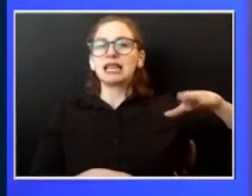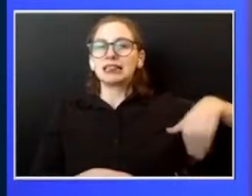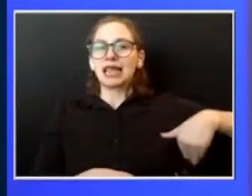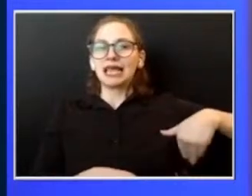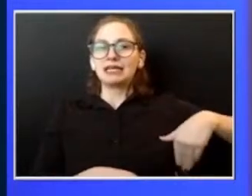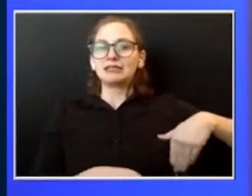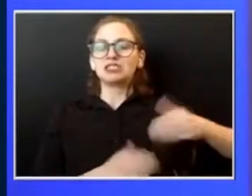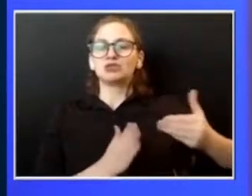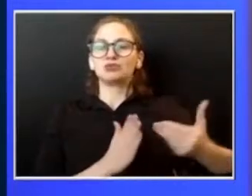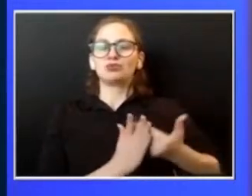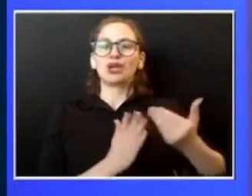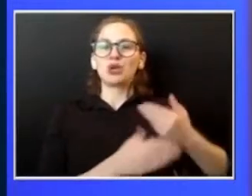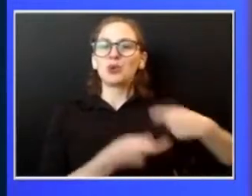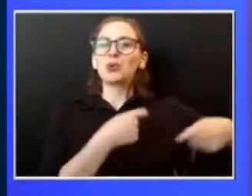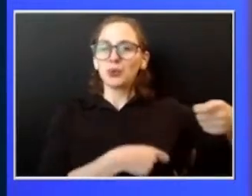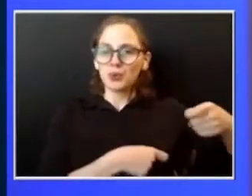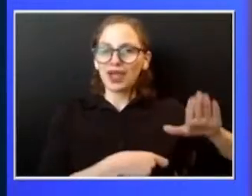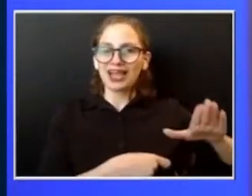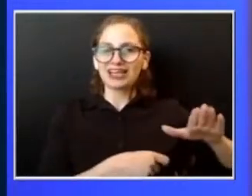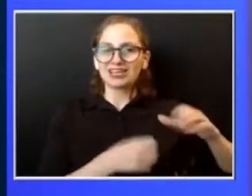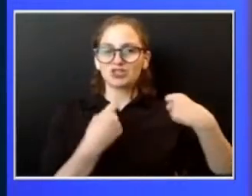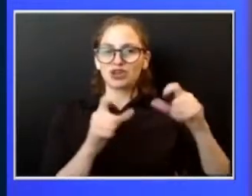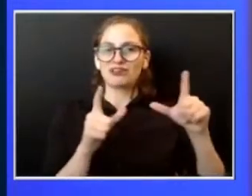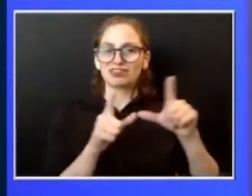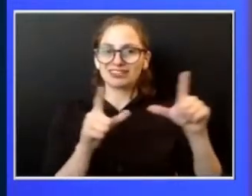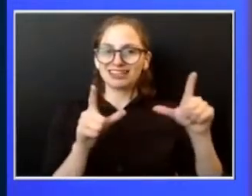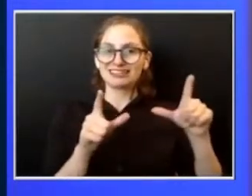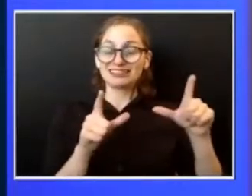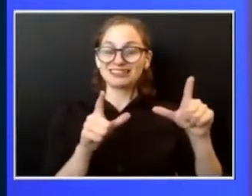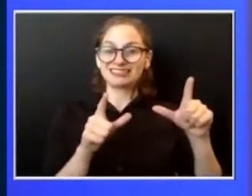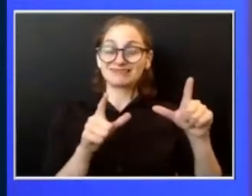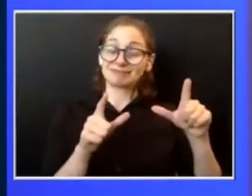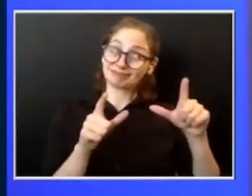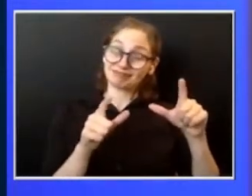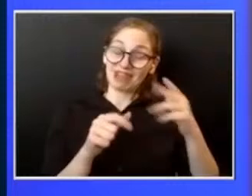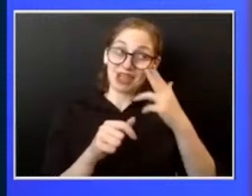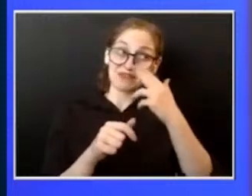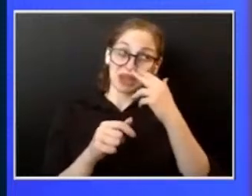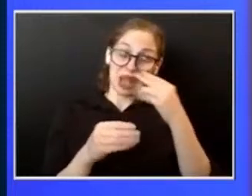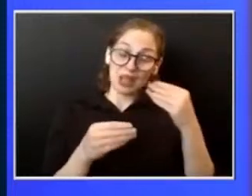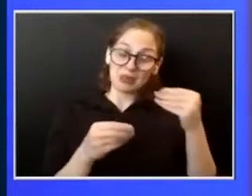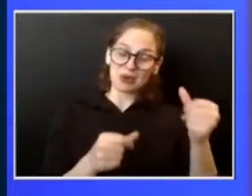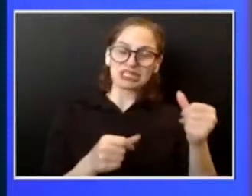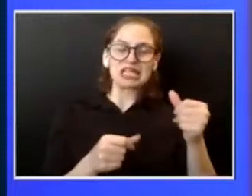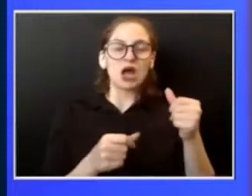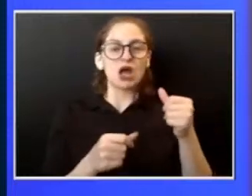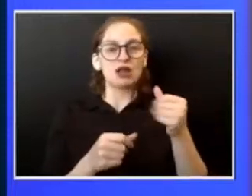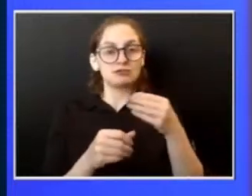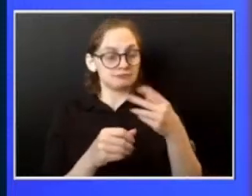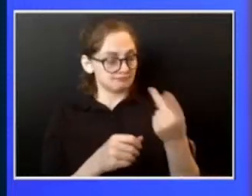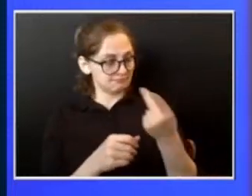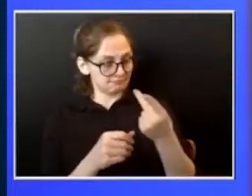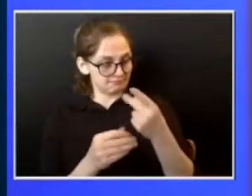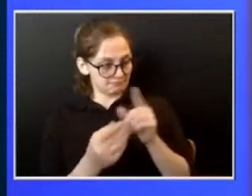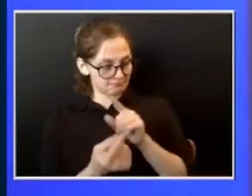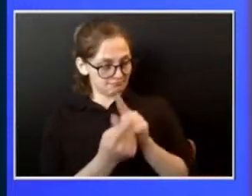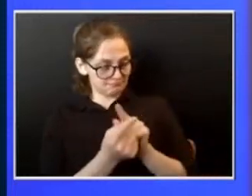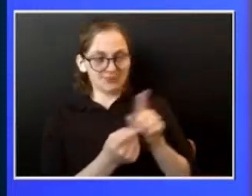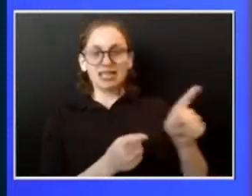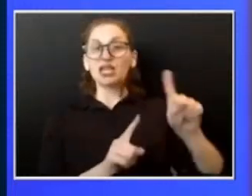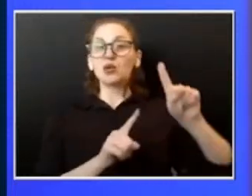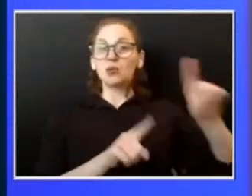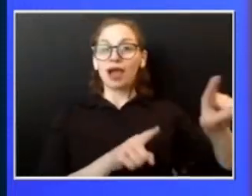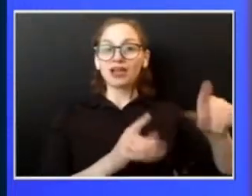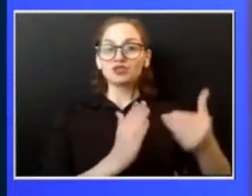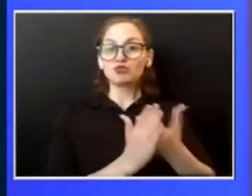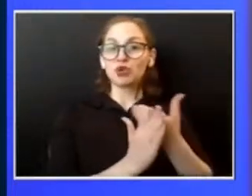license. Funny how that works. After he met with me, he went to get his driver's license renewed and made sure he